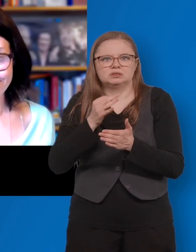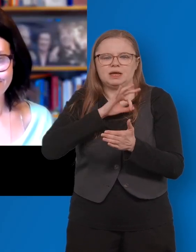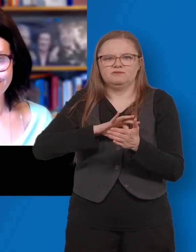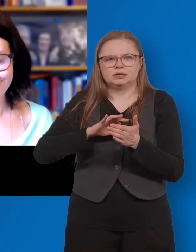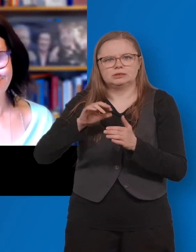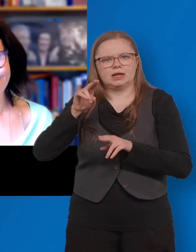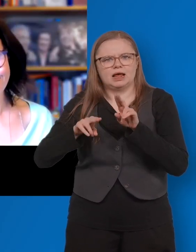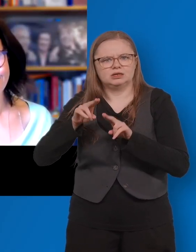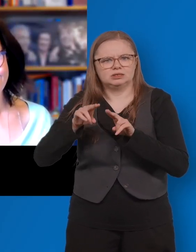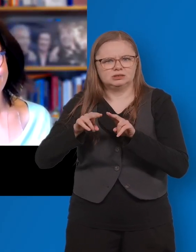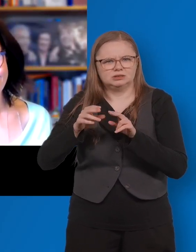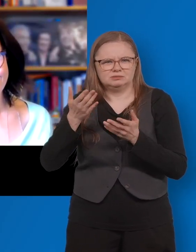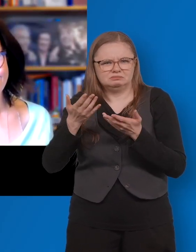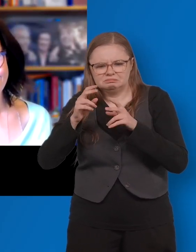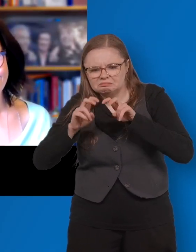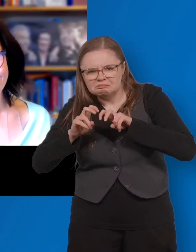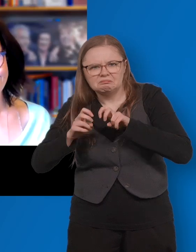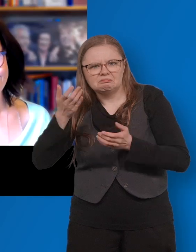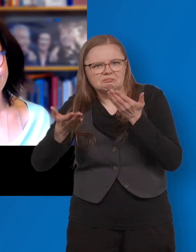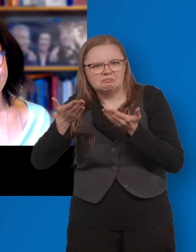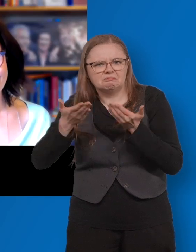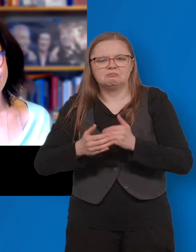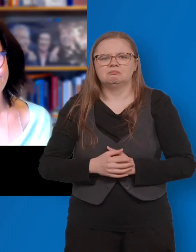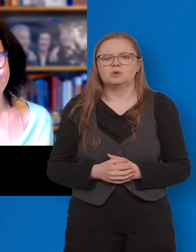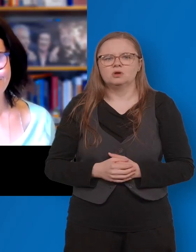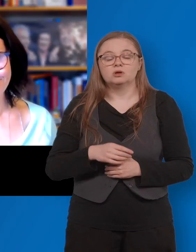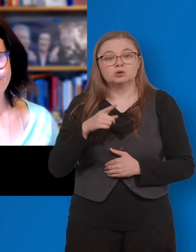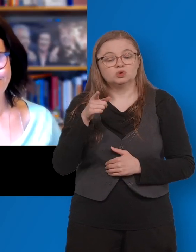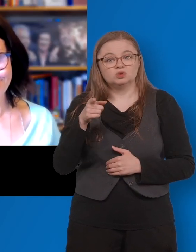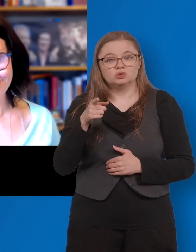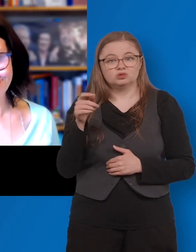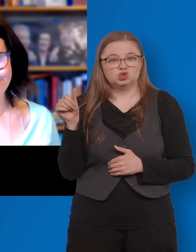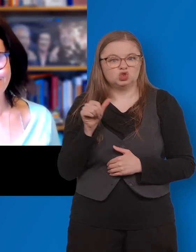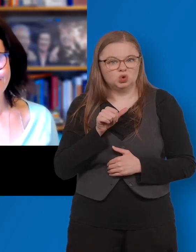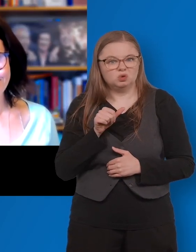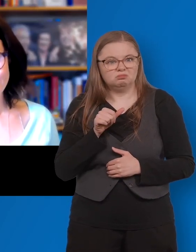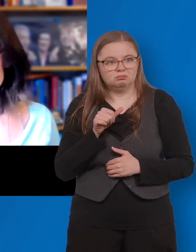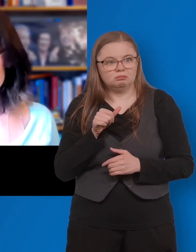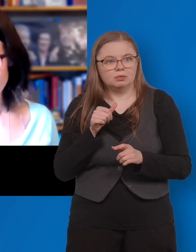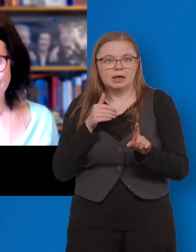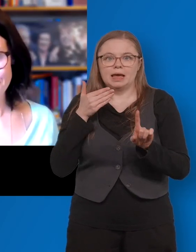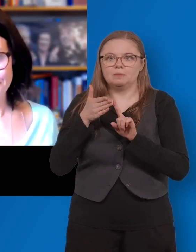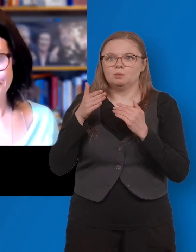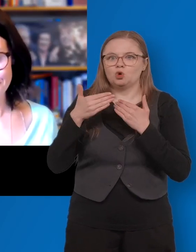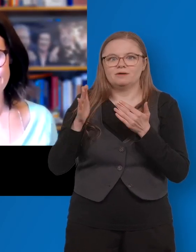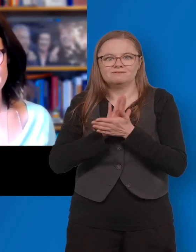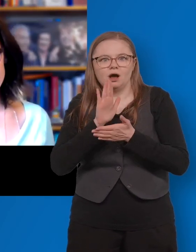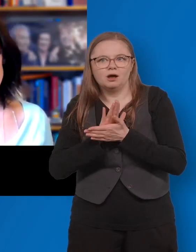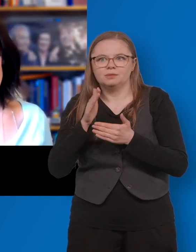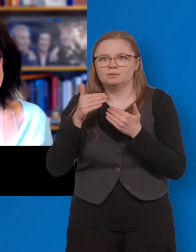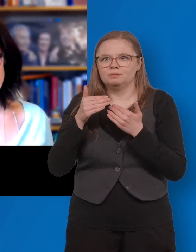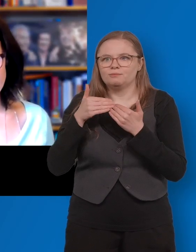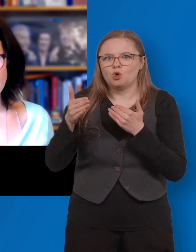Should we work harder on making it more fun and rewarding? I suppose that could mean a range of things,